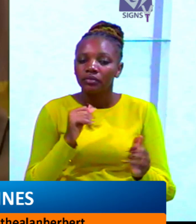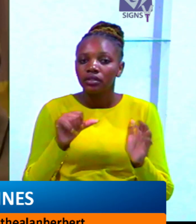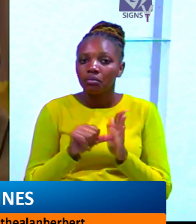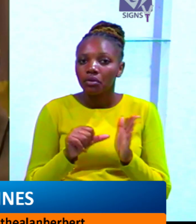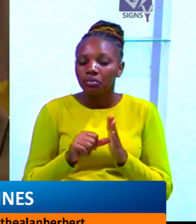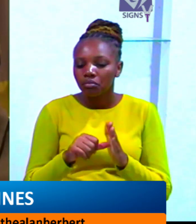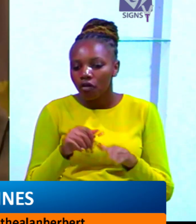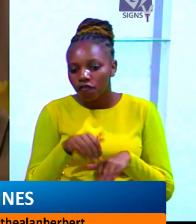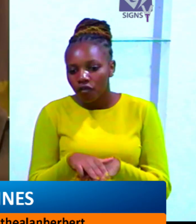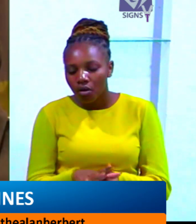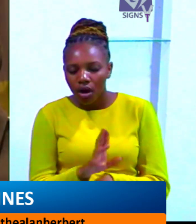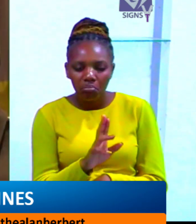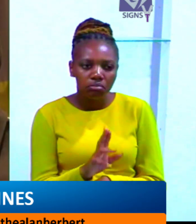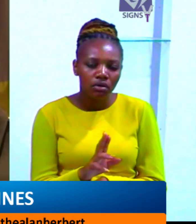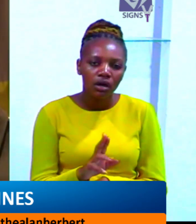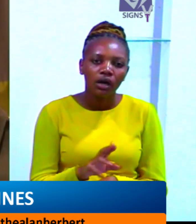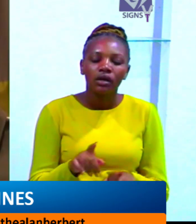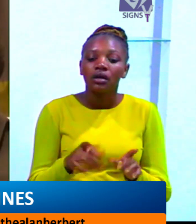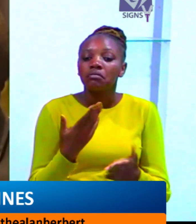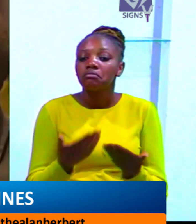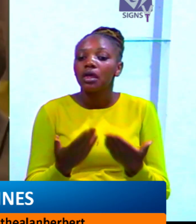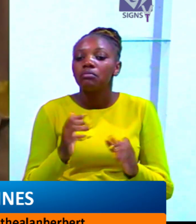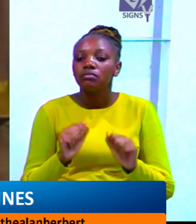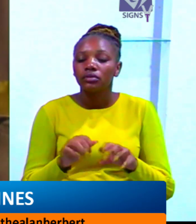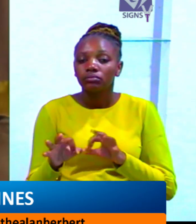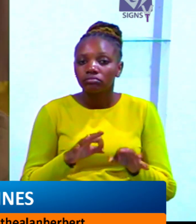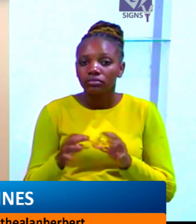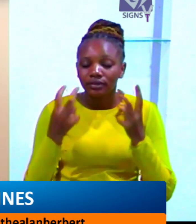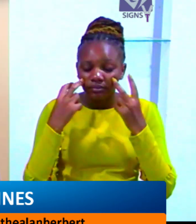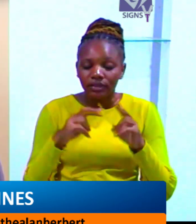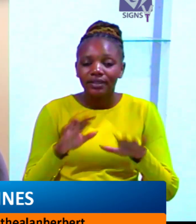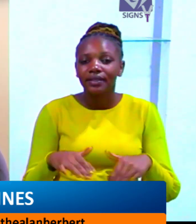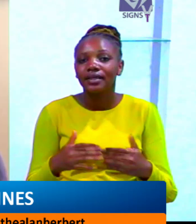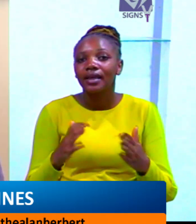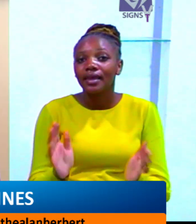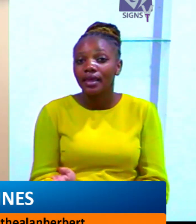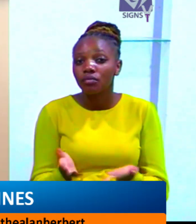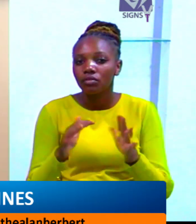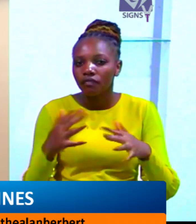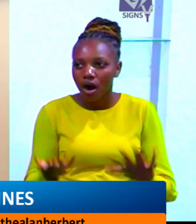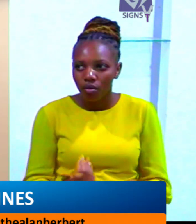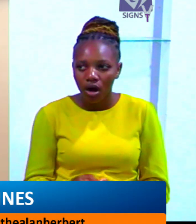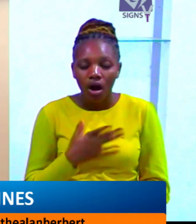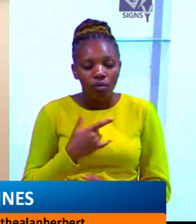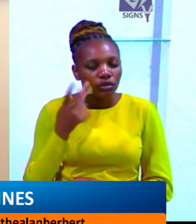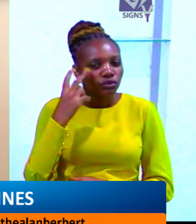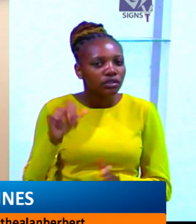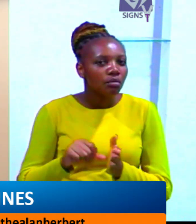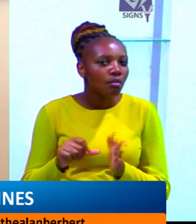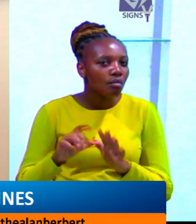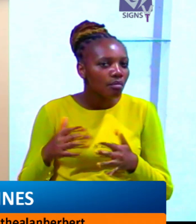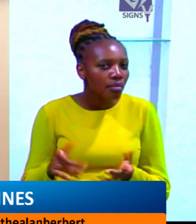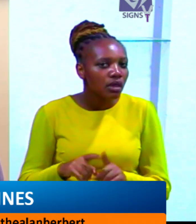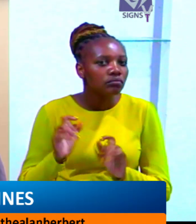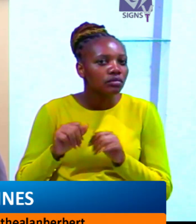follow-ups. And maybe you can explain and see how you can improve on that. Let me tell you what is the problem. And you will find